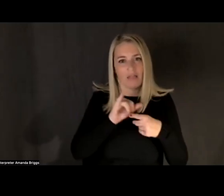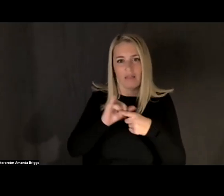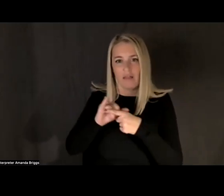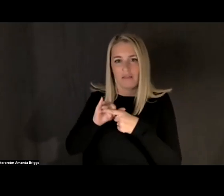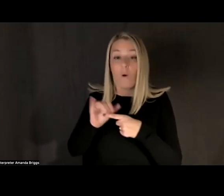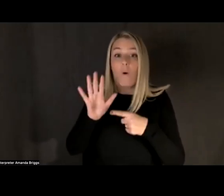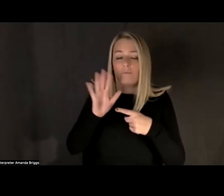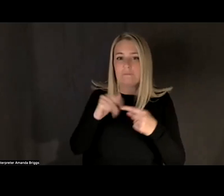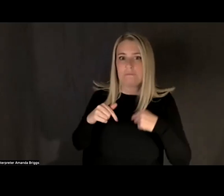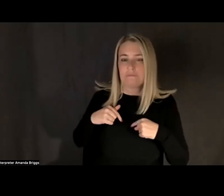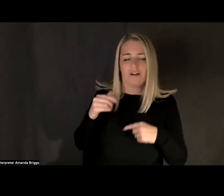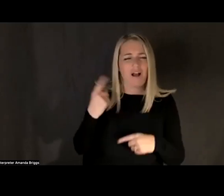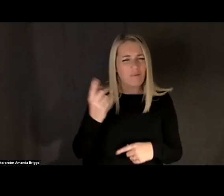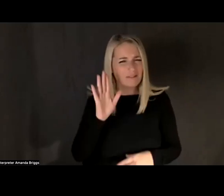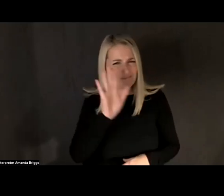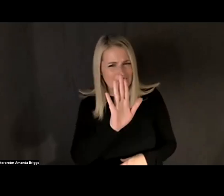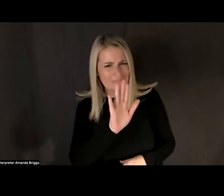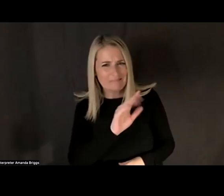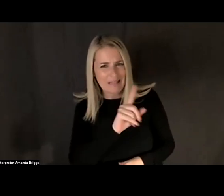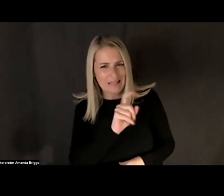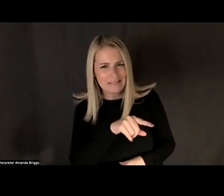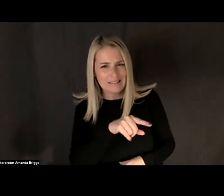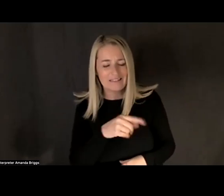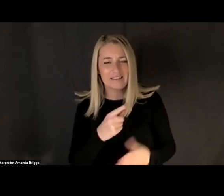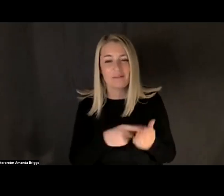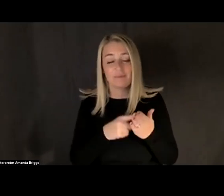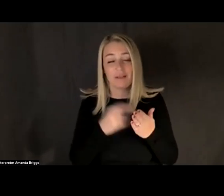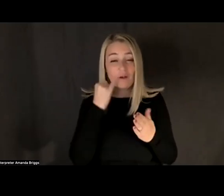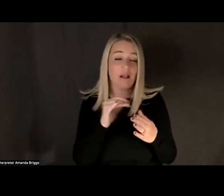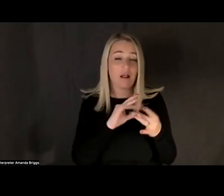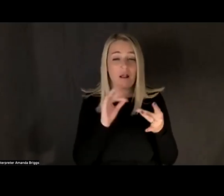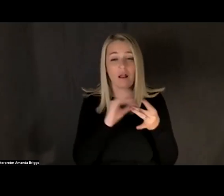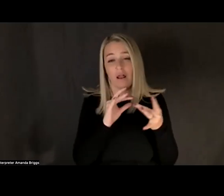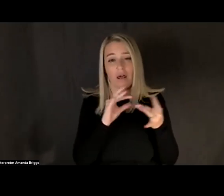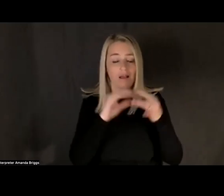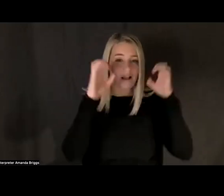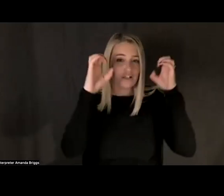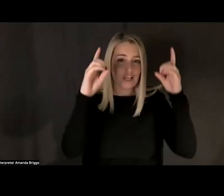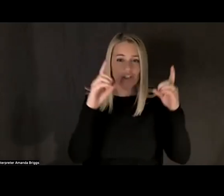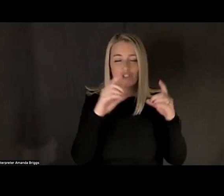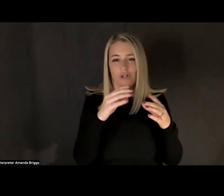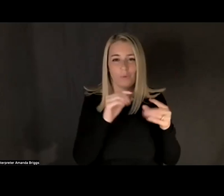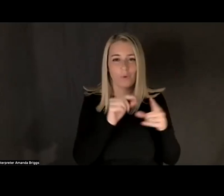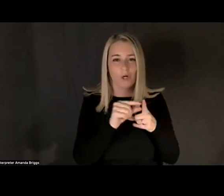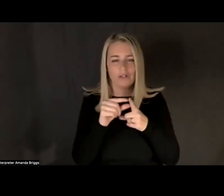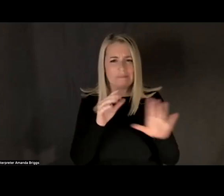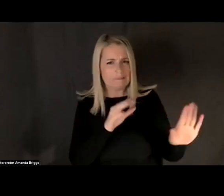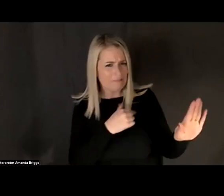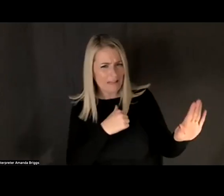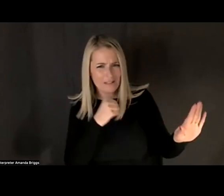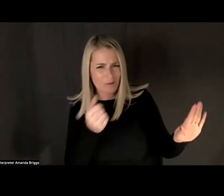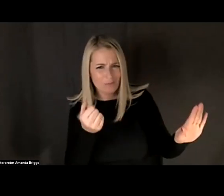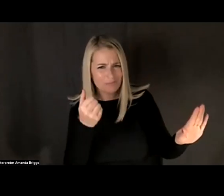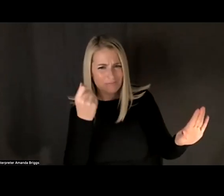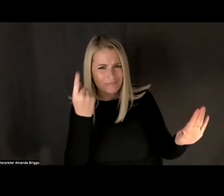someone says something, they start running off a bunch of, educational jargon to you, say, wait, I don't know what that is. Can you explain it to me? Because that way